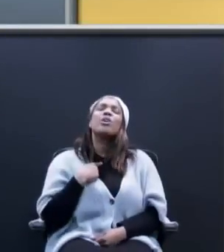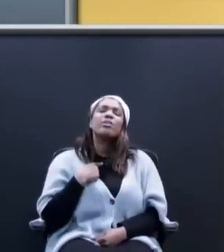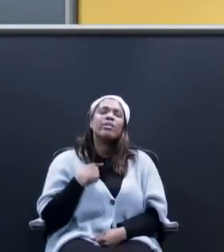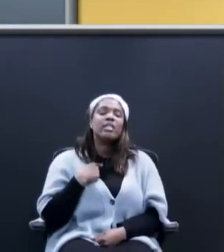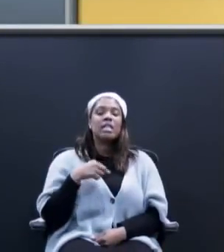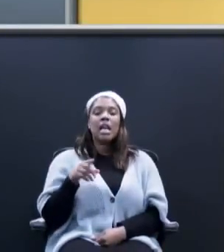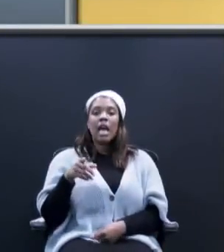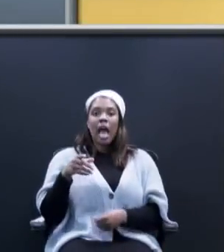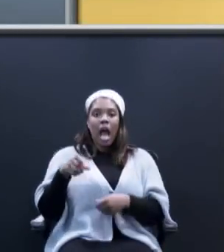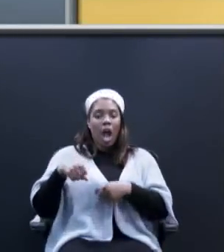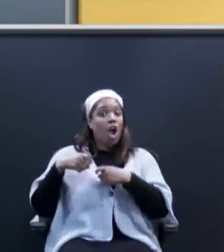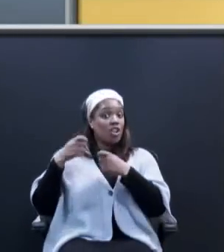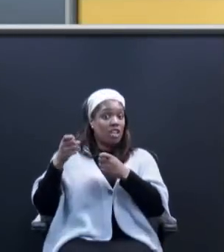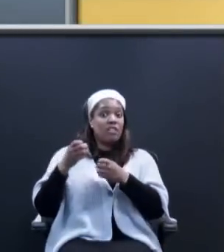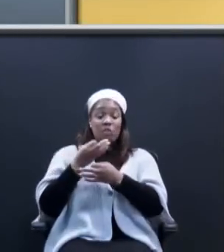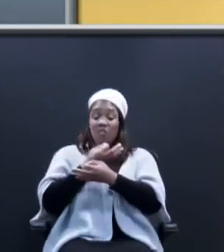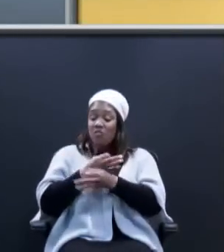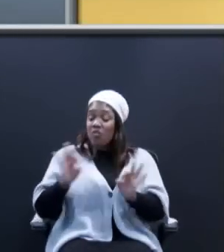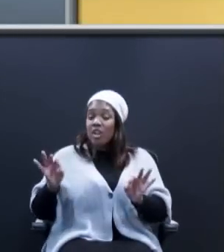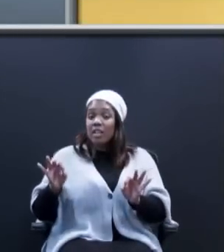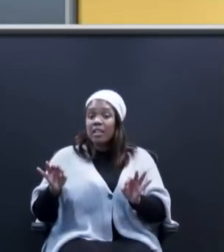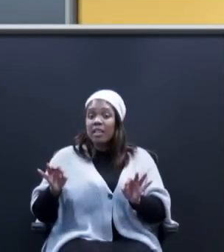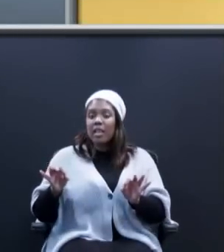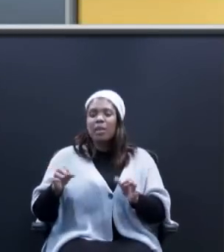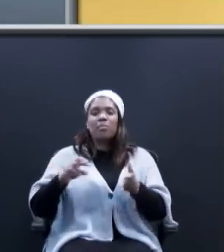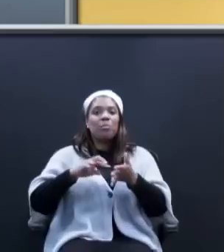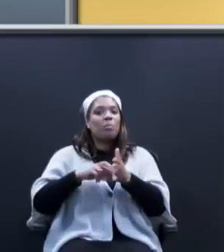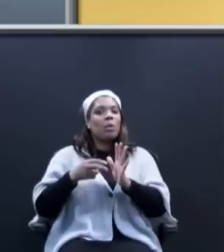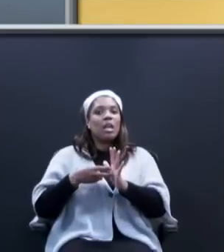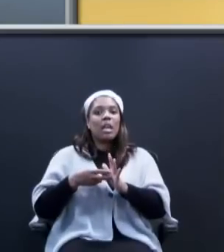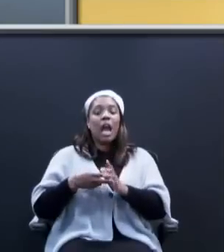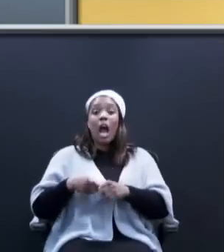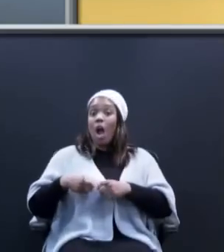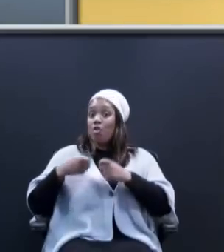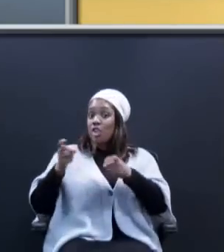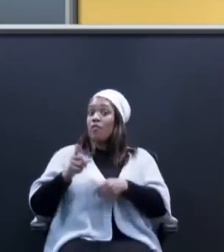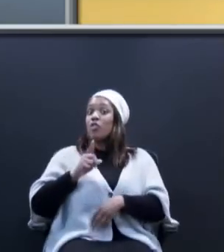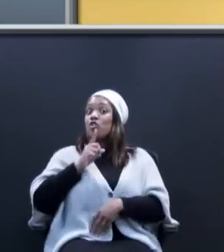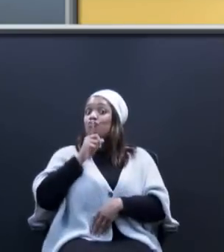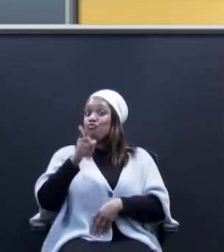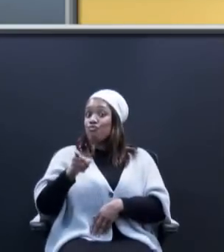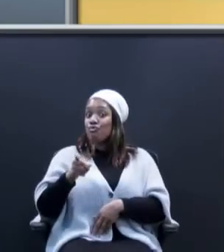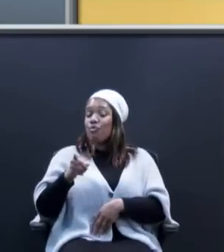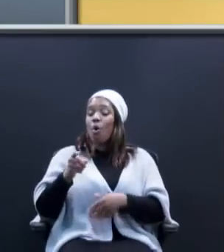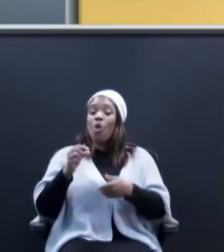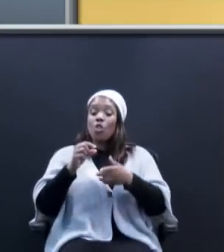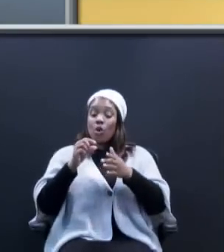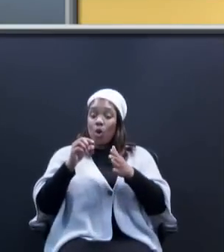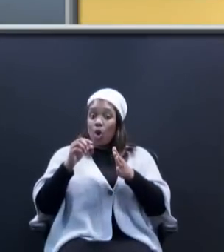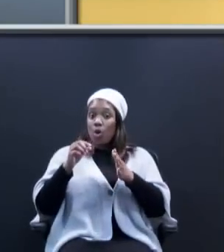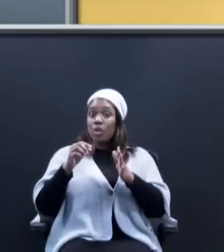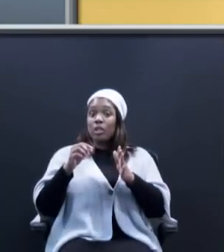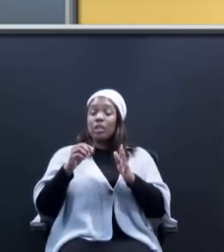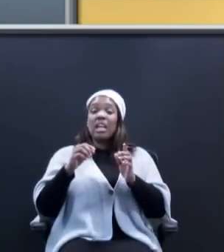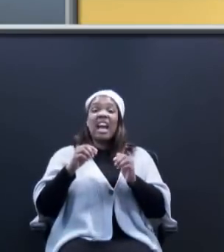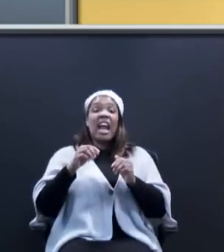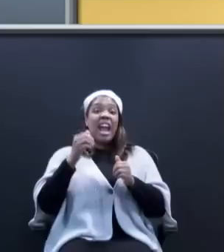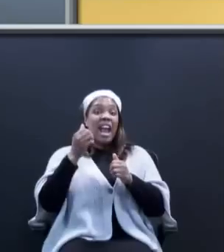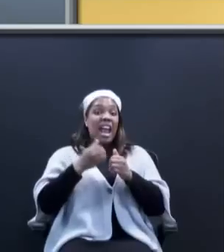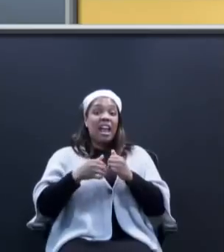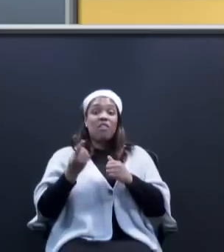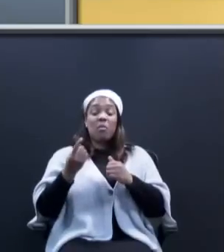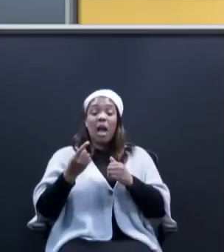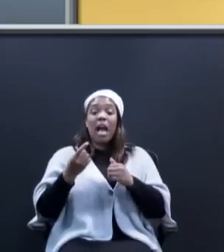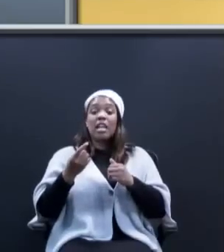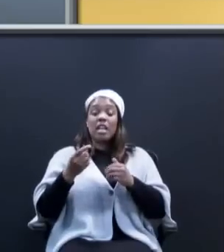I'm the one that was with you, and I'm the one at the end. And I'm going to give you the water of life freely. In other words, everybody here is